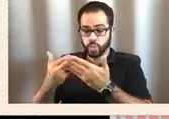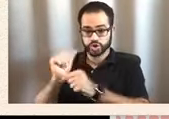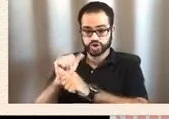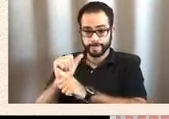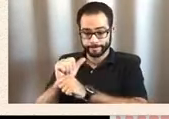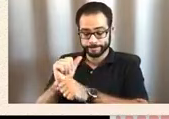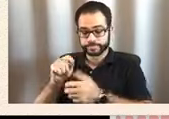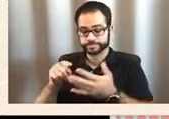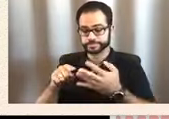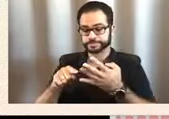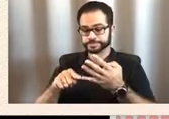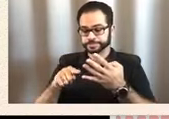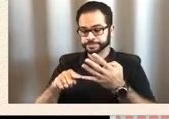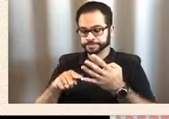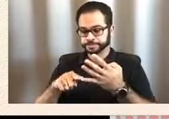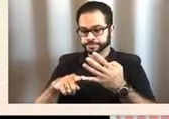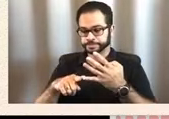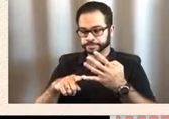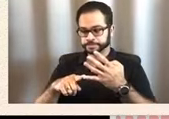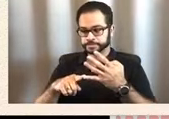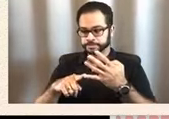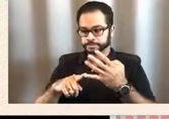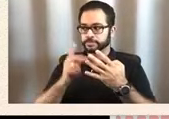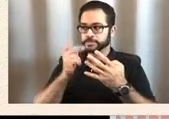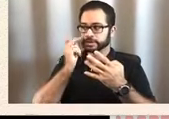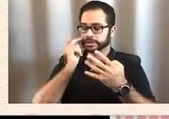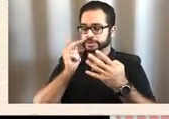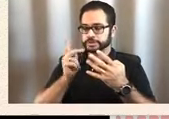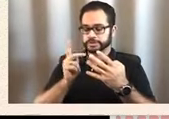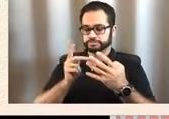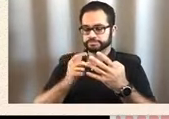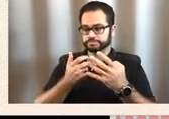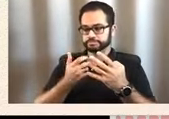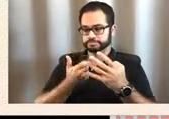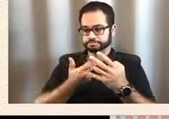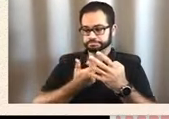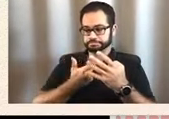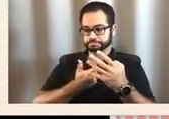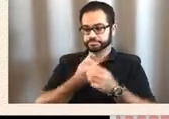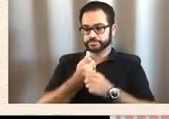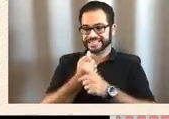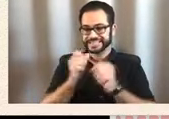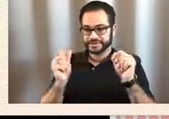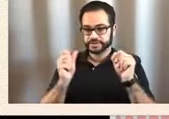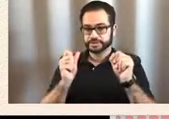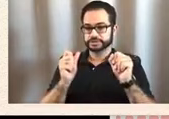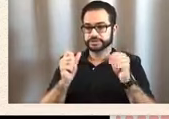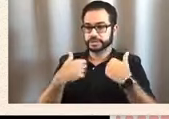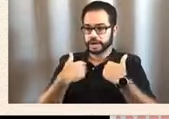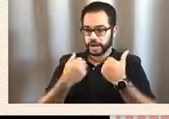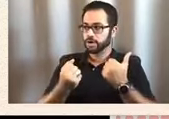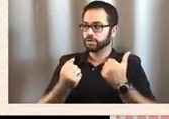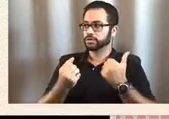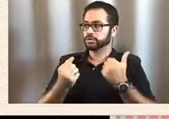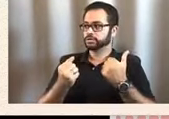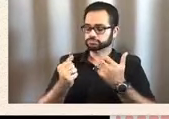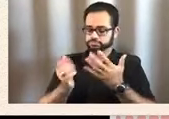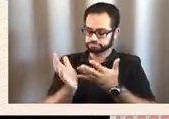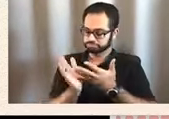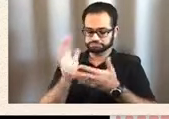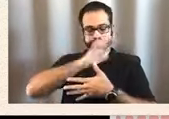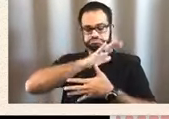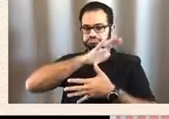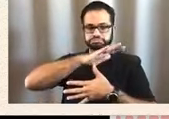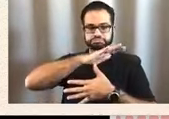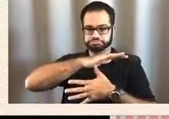that my own safety and health is of first and foremost their